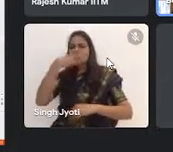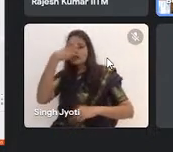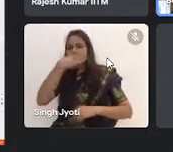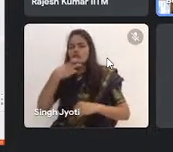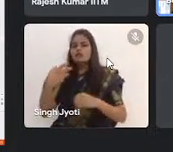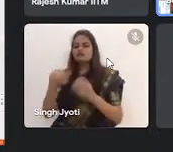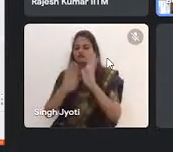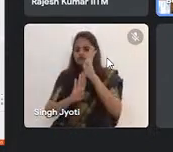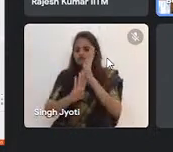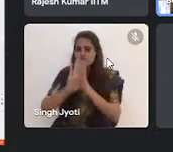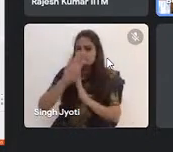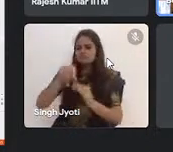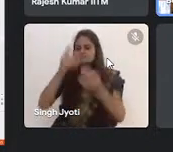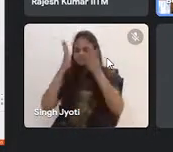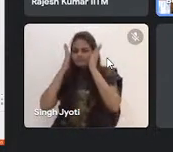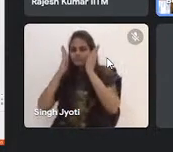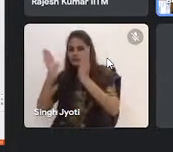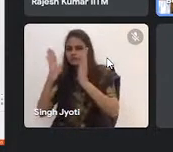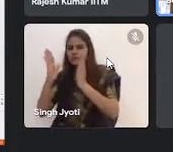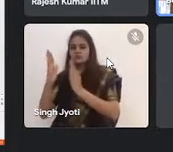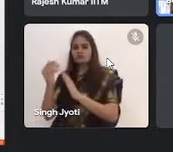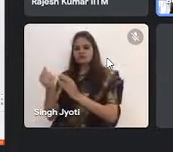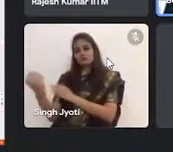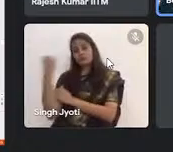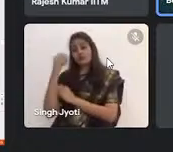has received a cochlear implant.